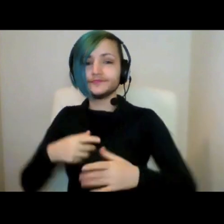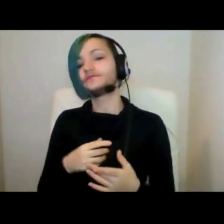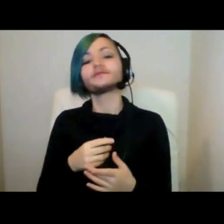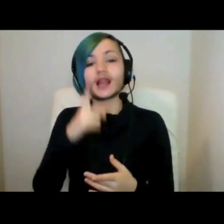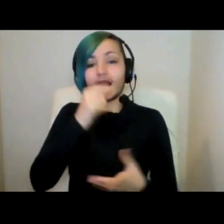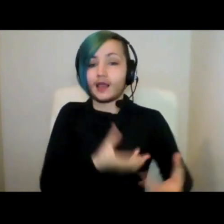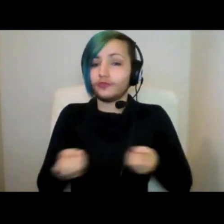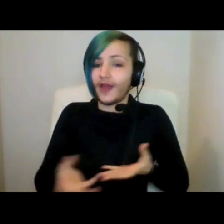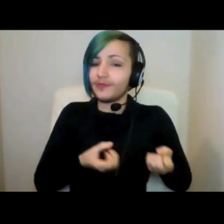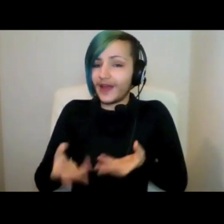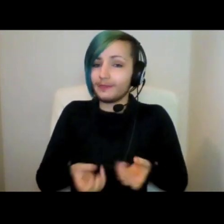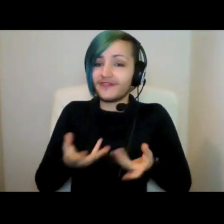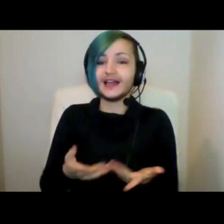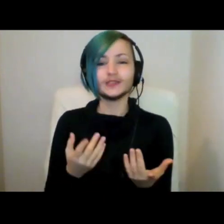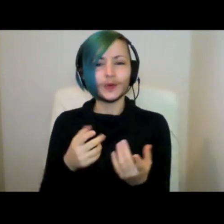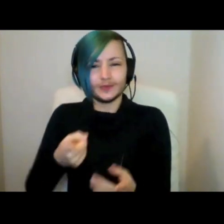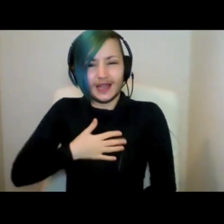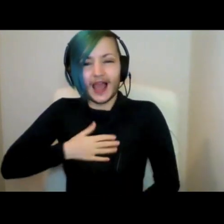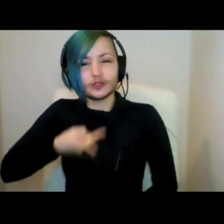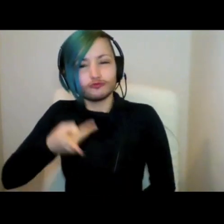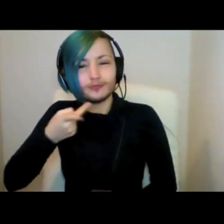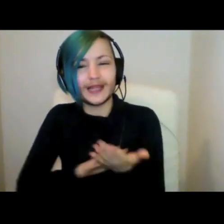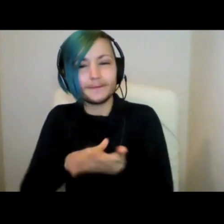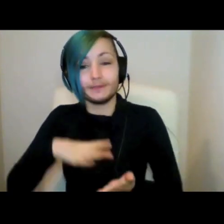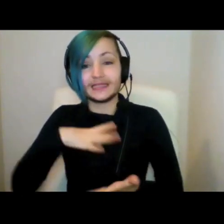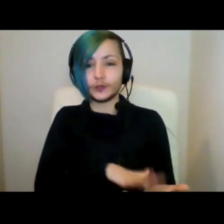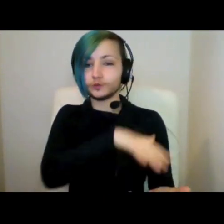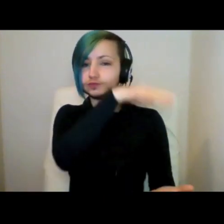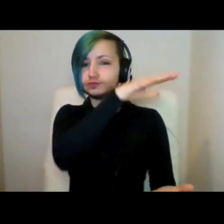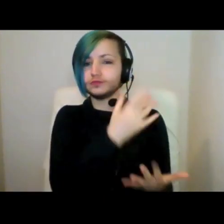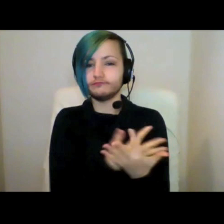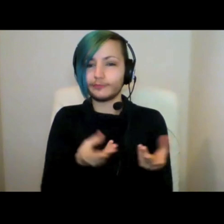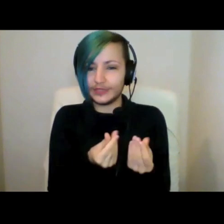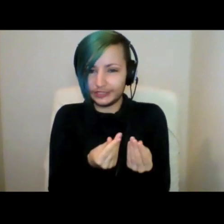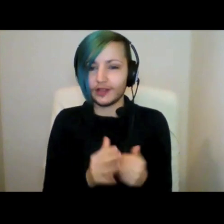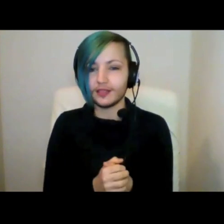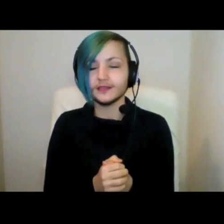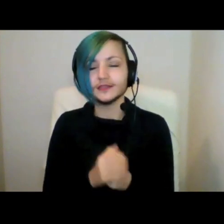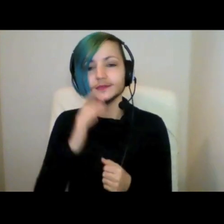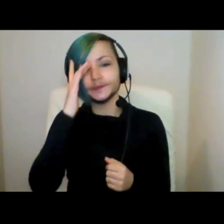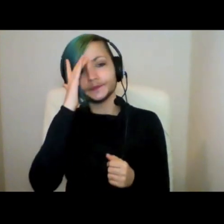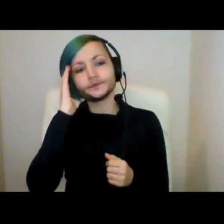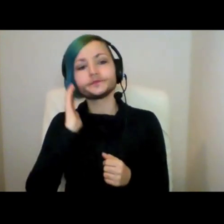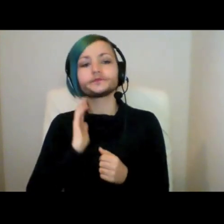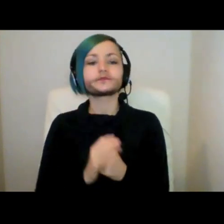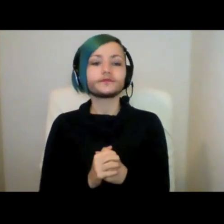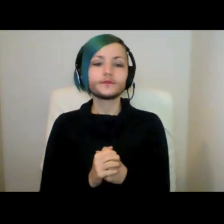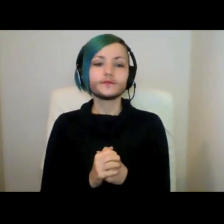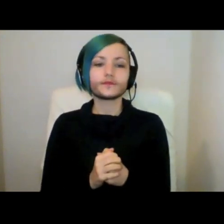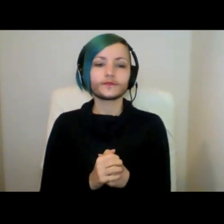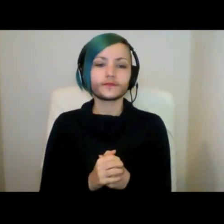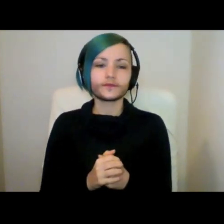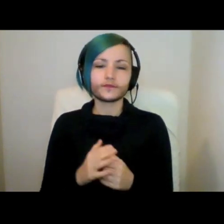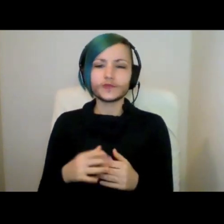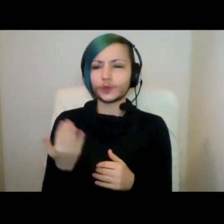of the materials that she's chosen to work with, and she's sort of doing what she needs to do. In the last sort of